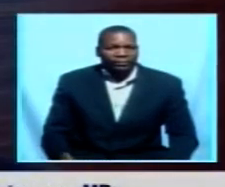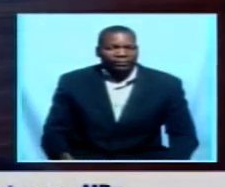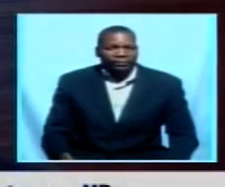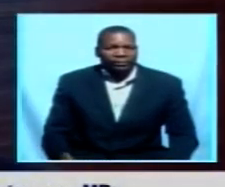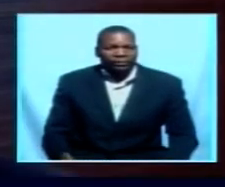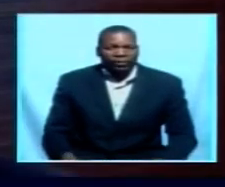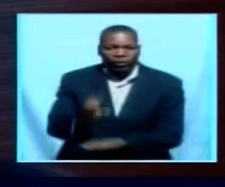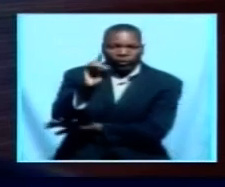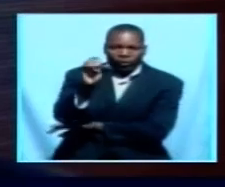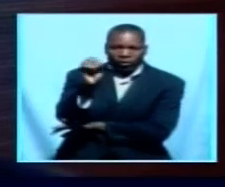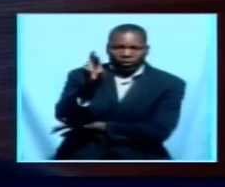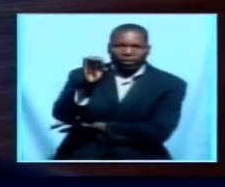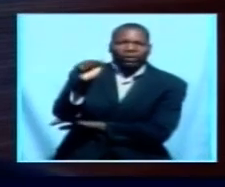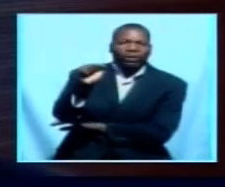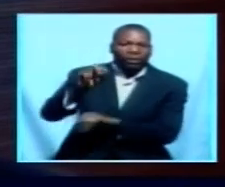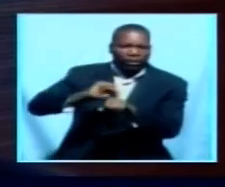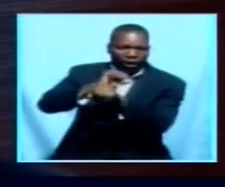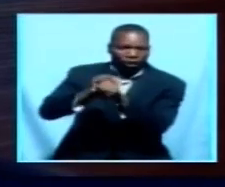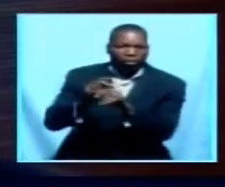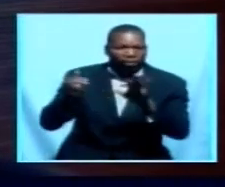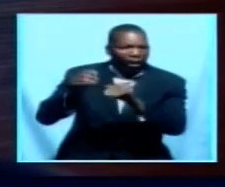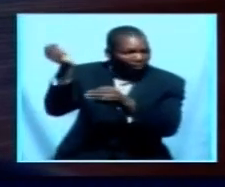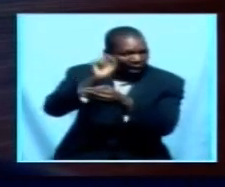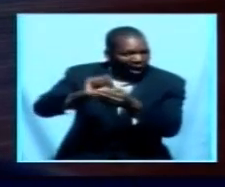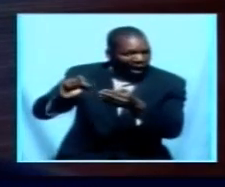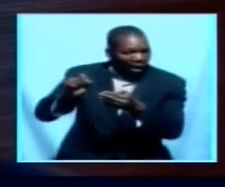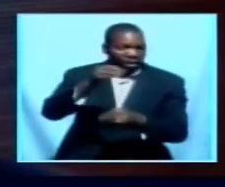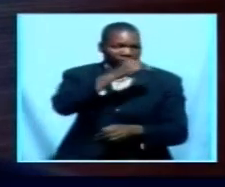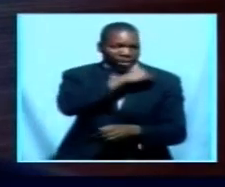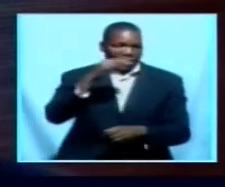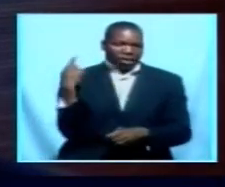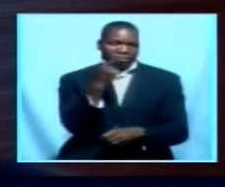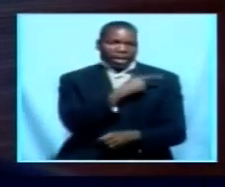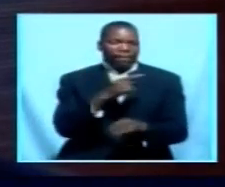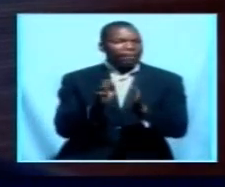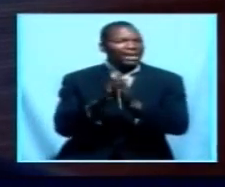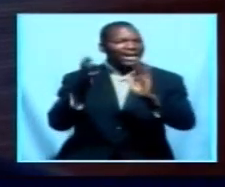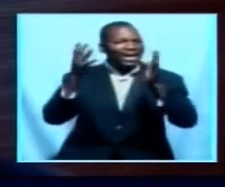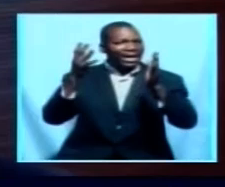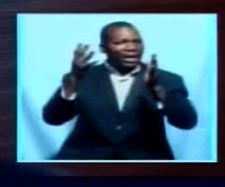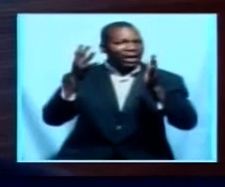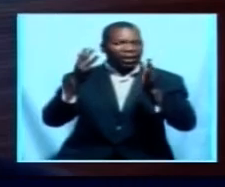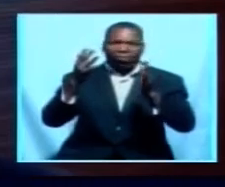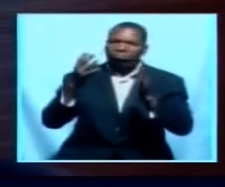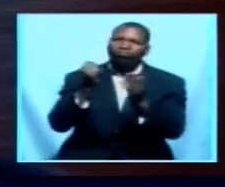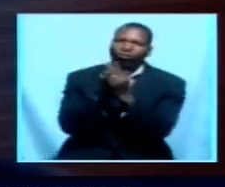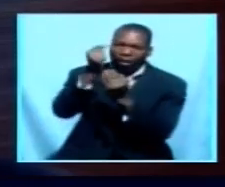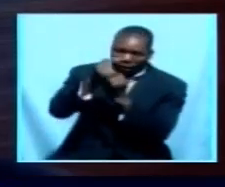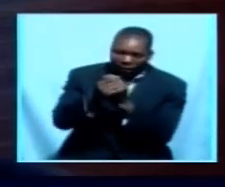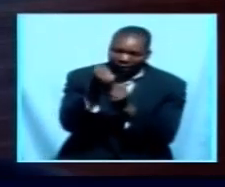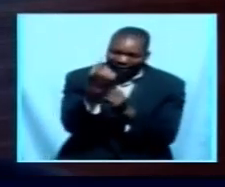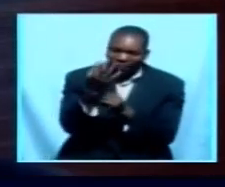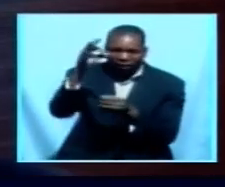Clerk of the National Assembly, Doris Mwenga, has congratulated members of Parliament who emerged victorious in the August